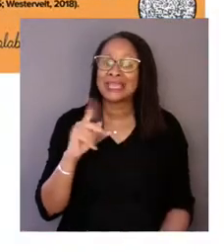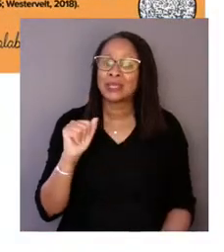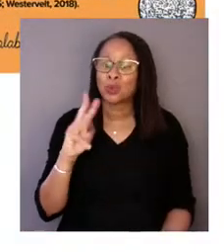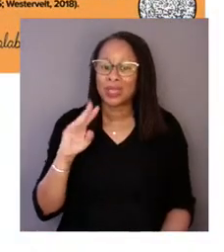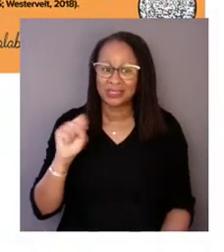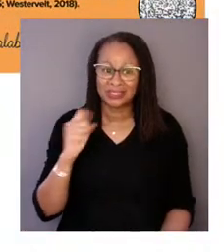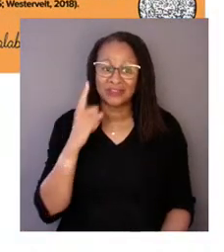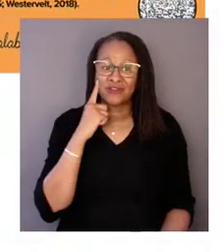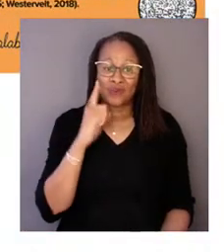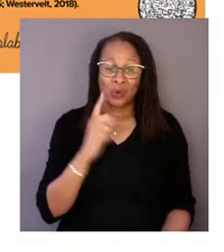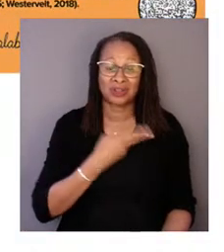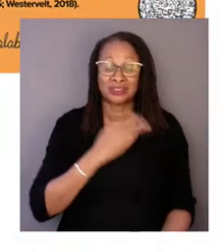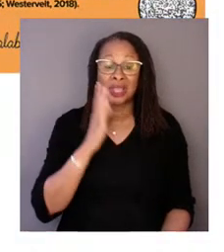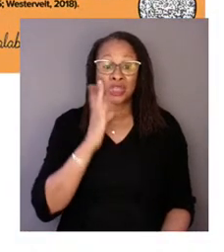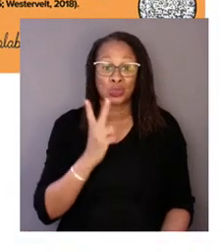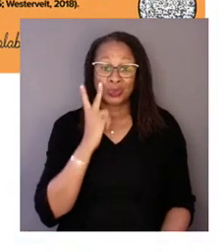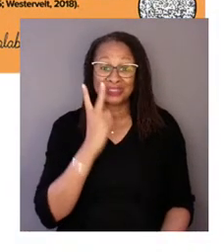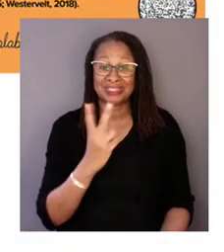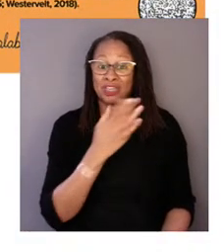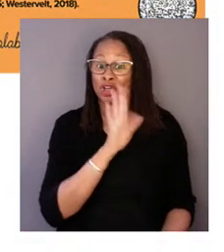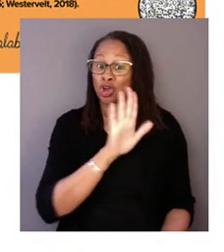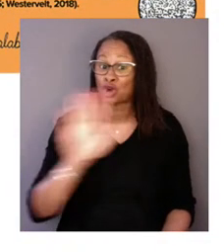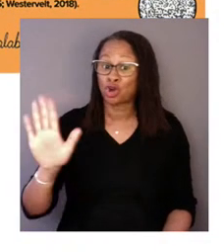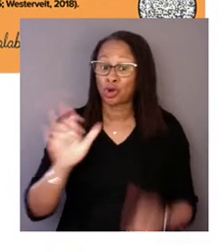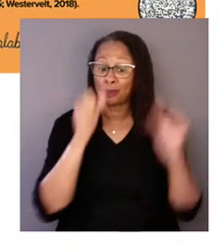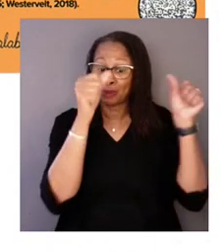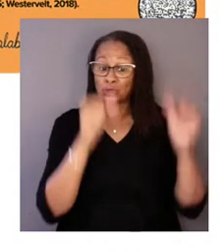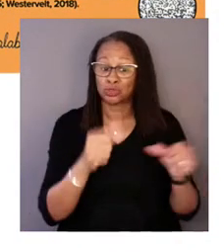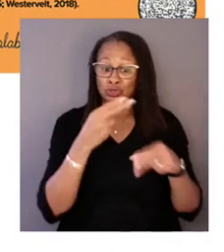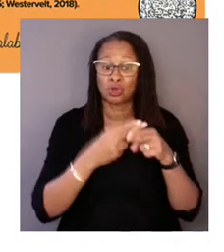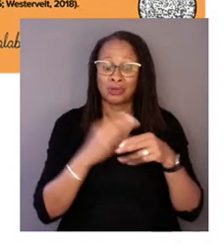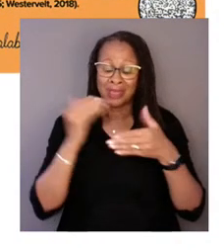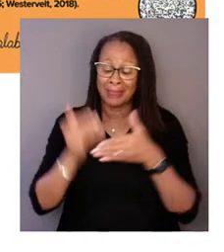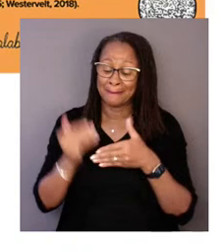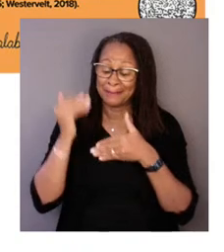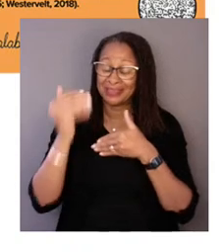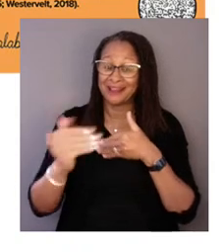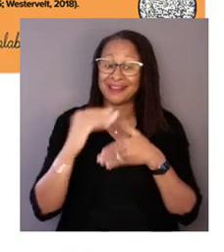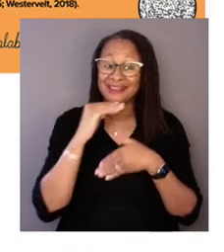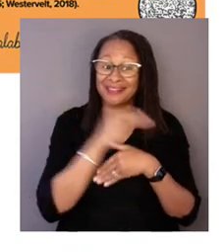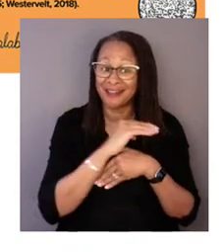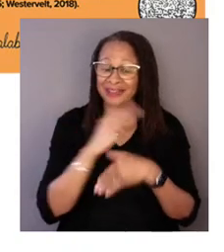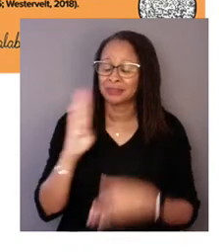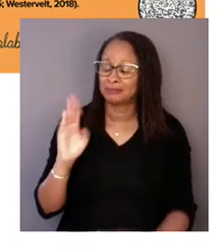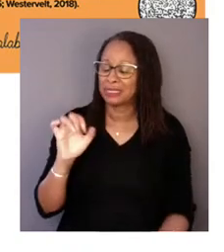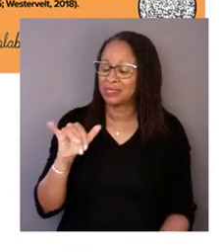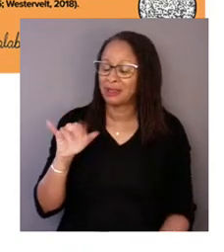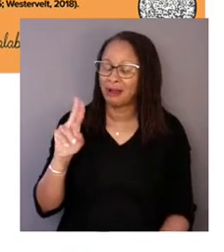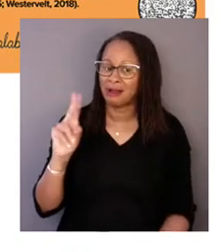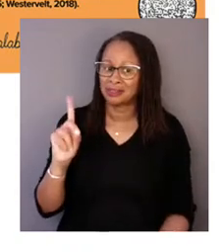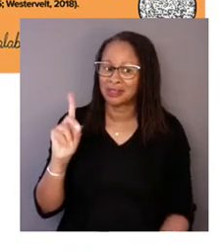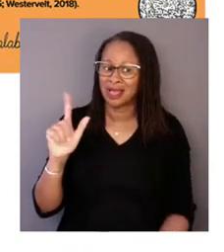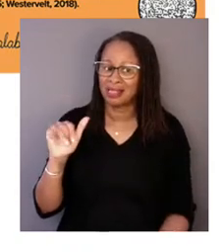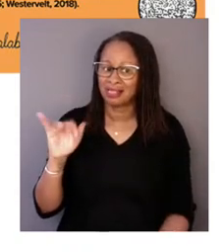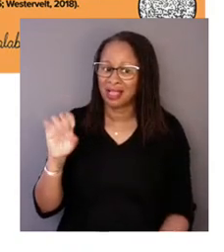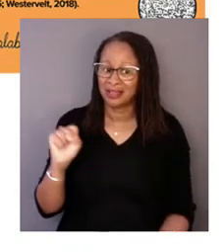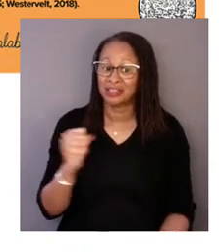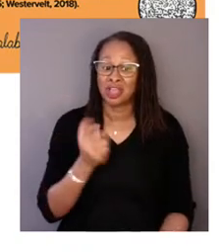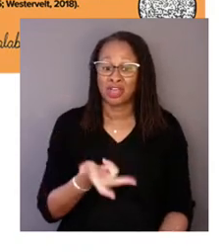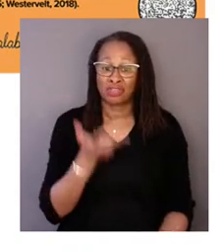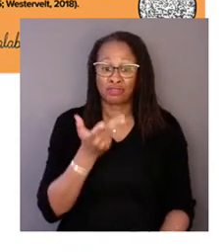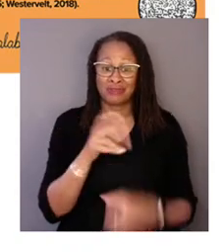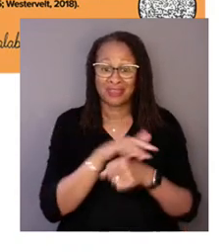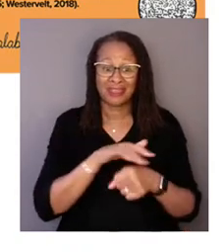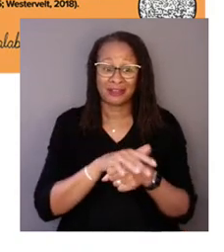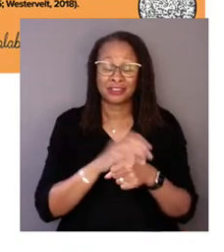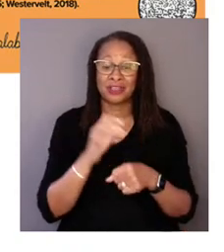called Beyond Lies as a Whole. The three areas of misrepresentation that we think